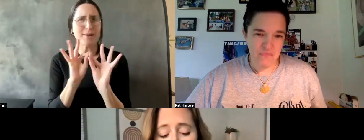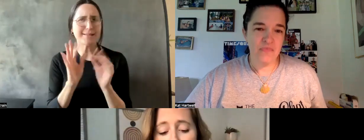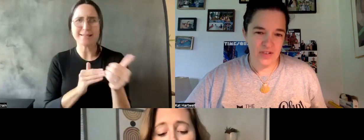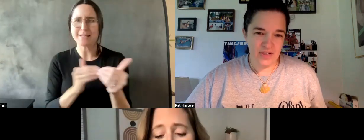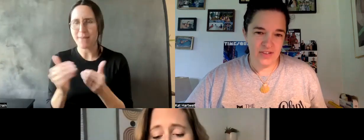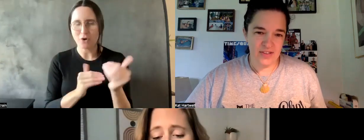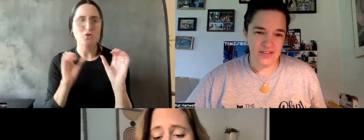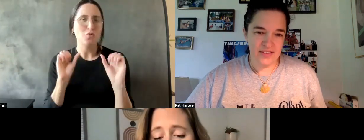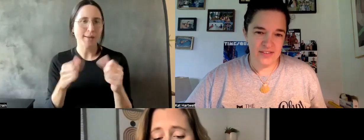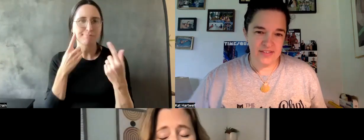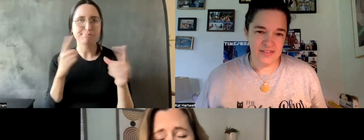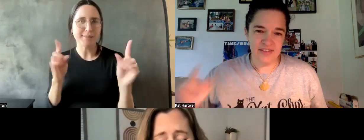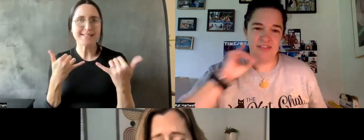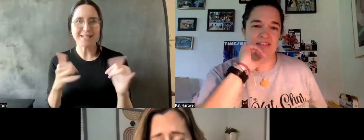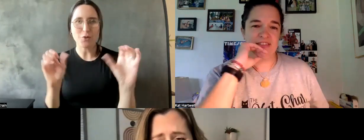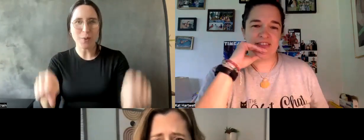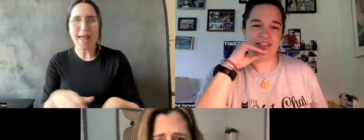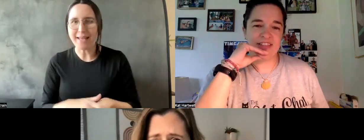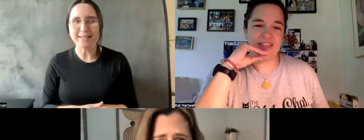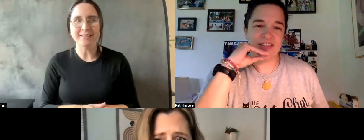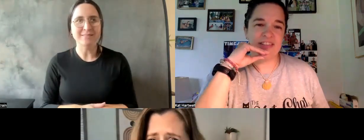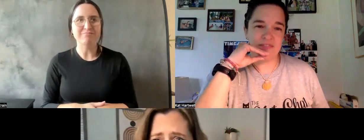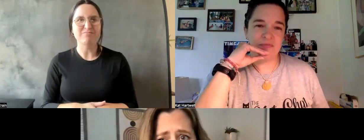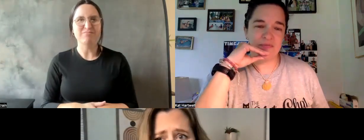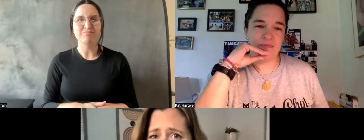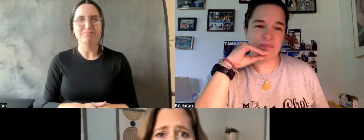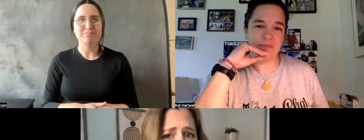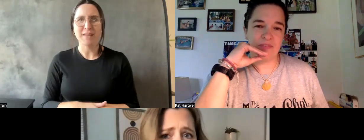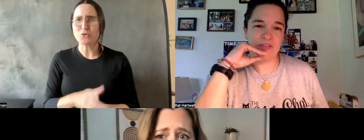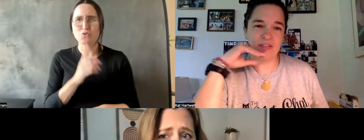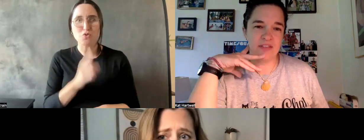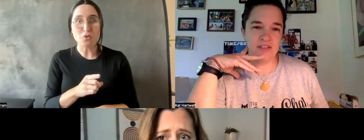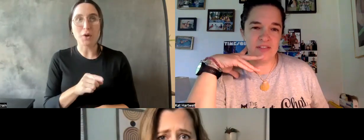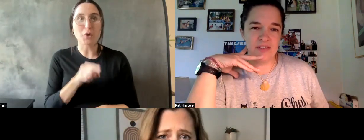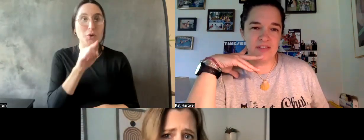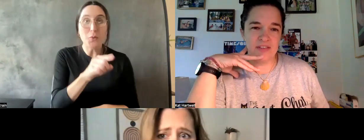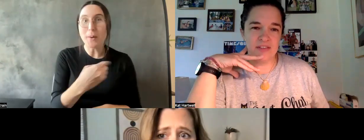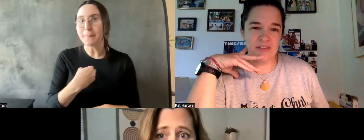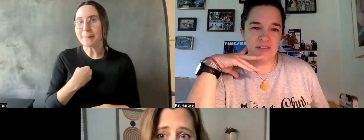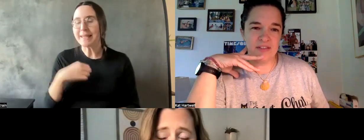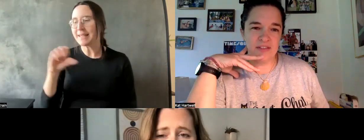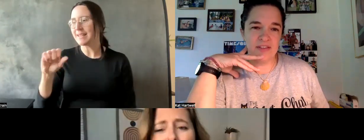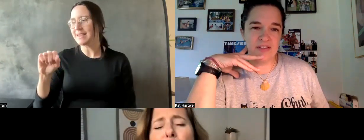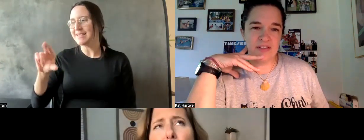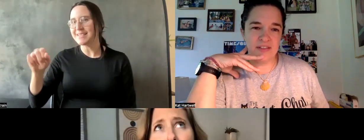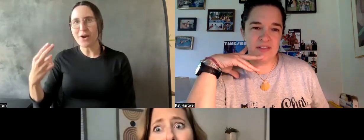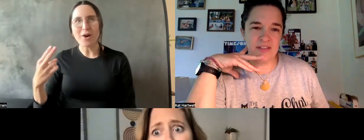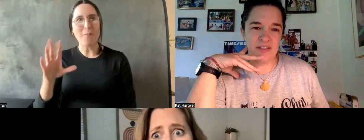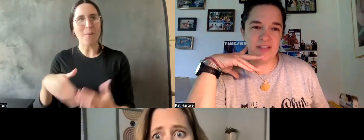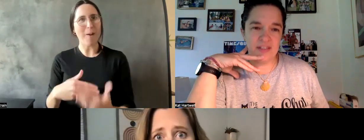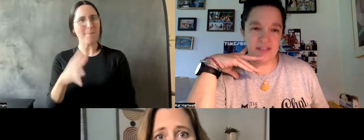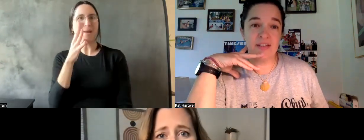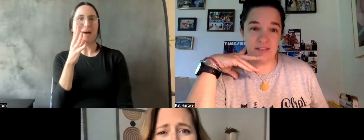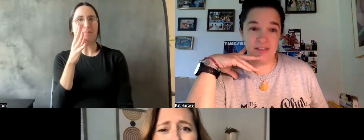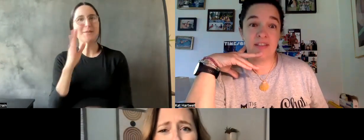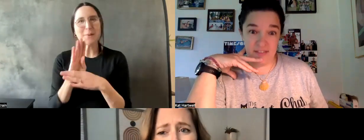work. And it's true with me, you, Sarah, like all these moms that are just making it happen. And it's so much